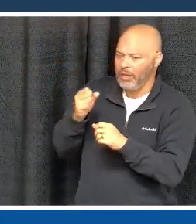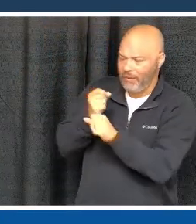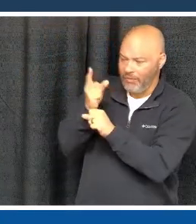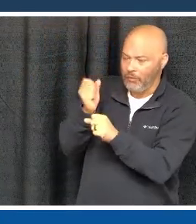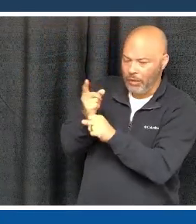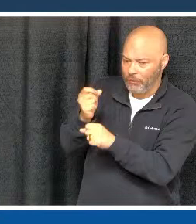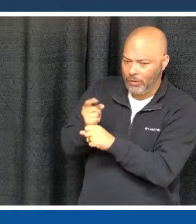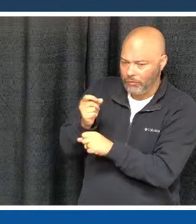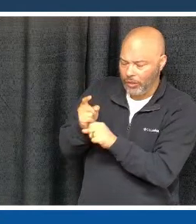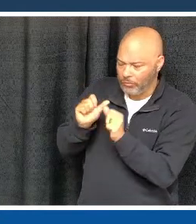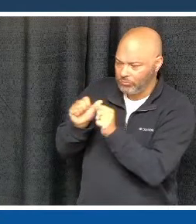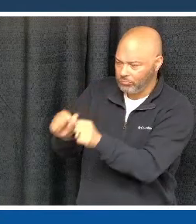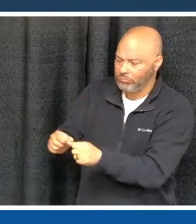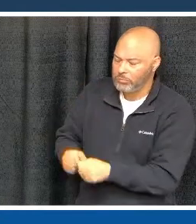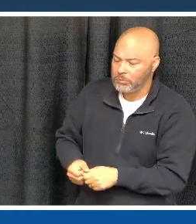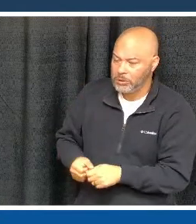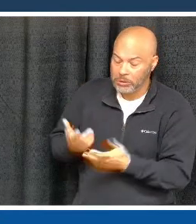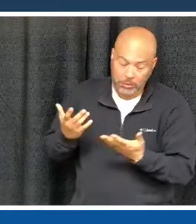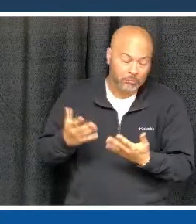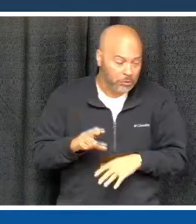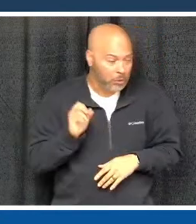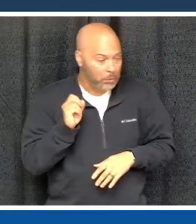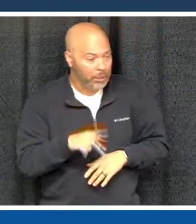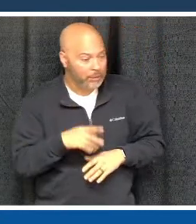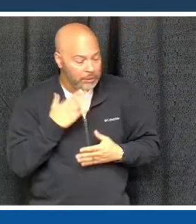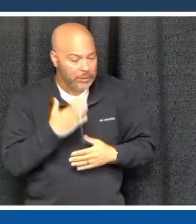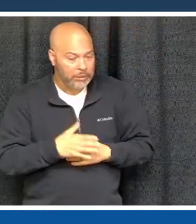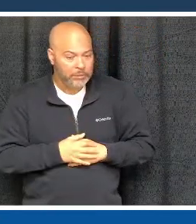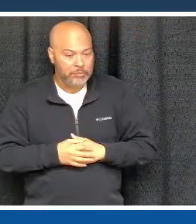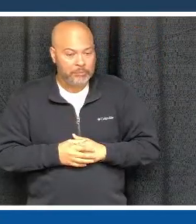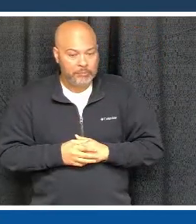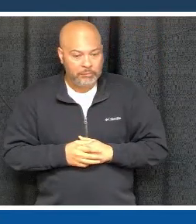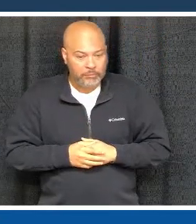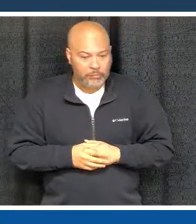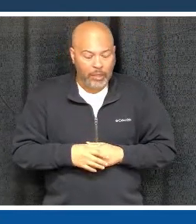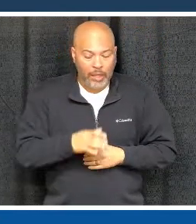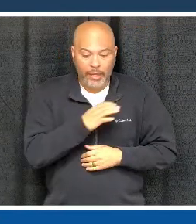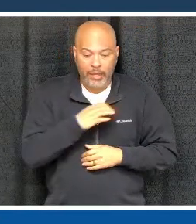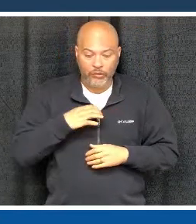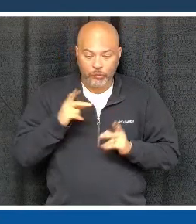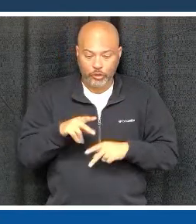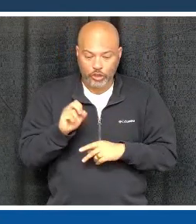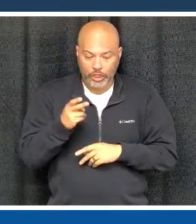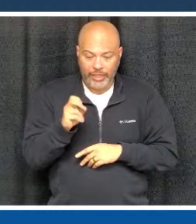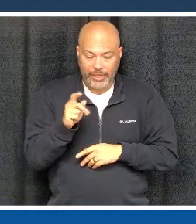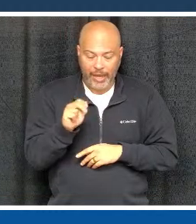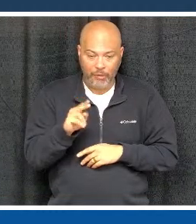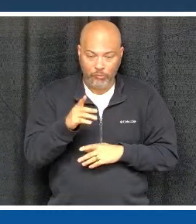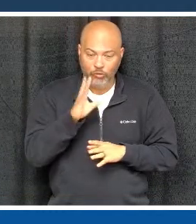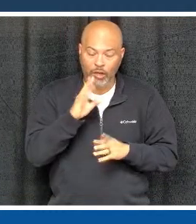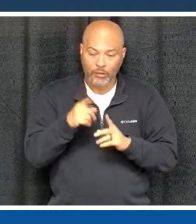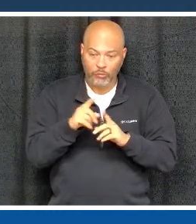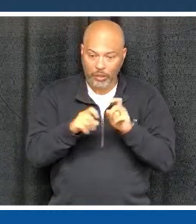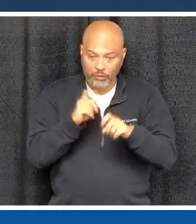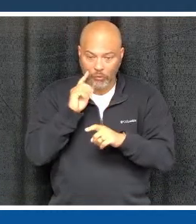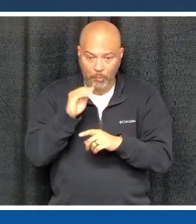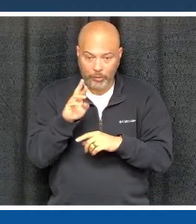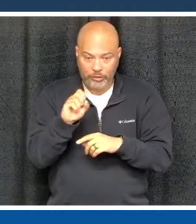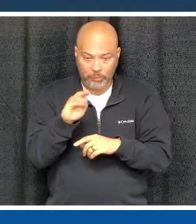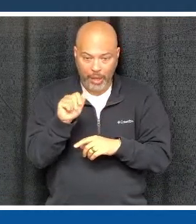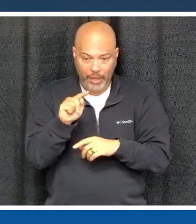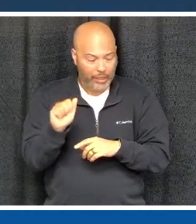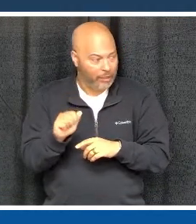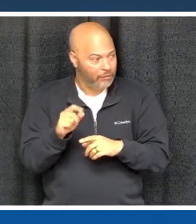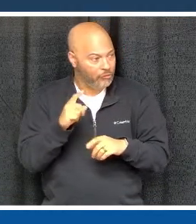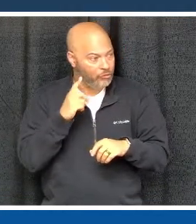year Yes. going on, yeah, okay, thank you. Councilperson Shekinah, you're recognized for Ms. Matta. Yes, Ms. Madden. So